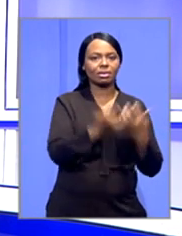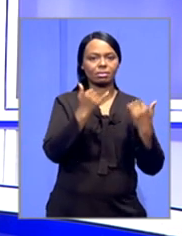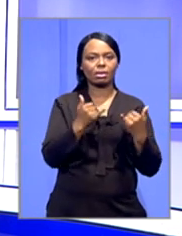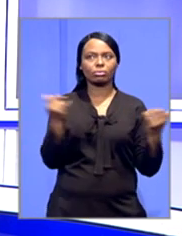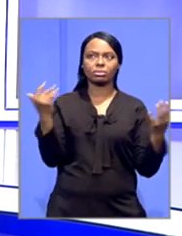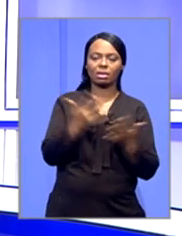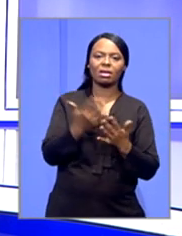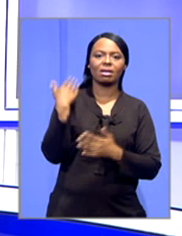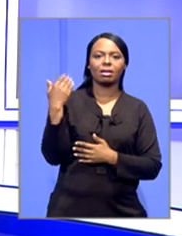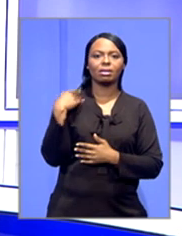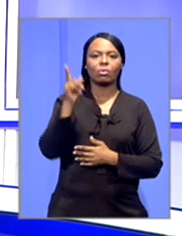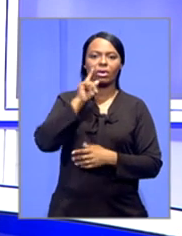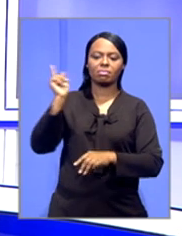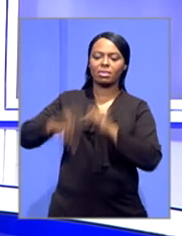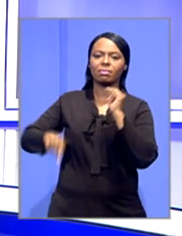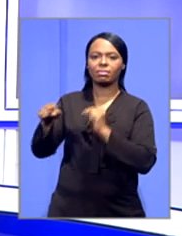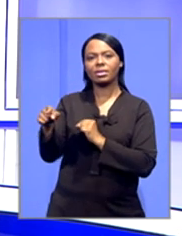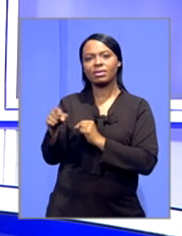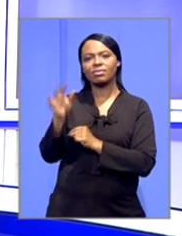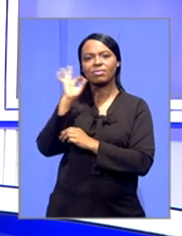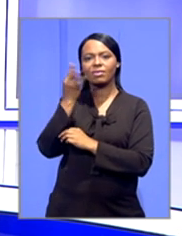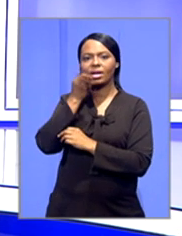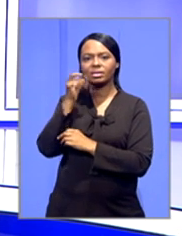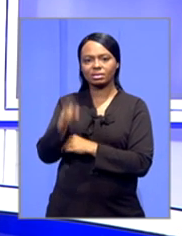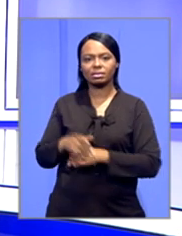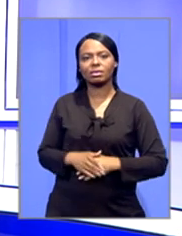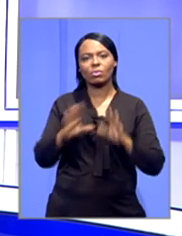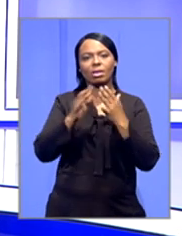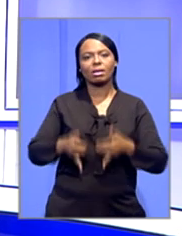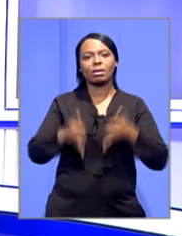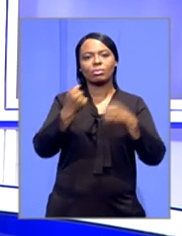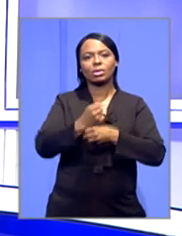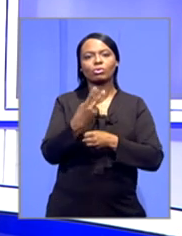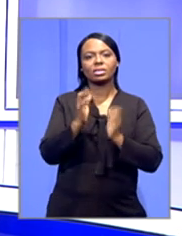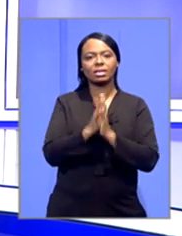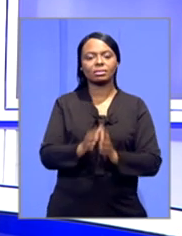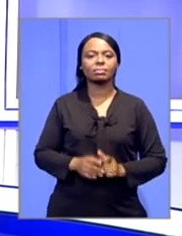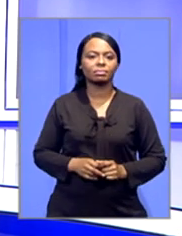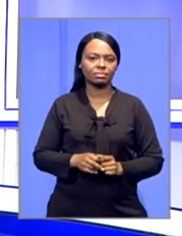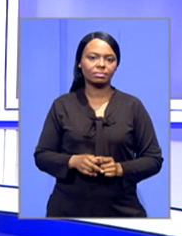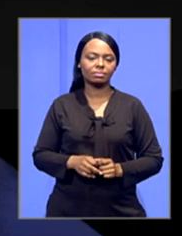lefatshe ka nako ba neng ba shashara France kwa metshamekong ya sejana sa lefatshe ka 2010 mono gae.